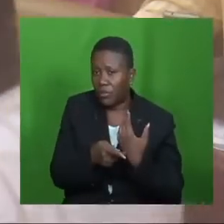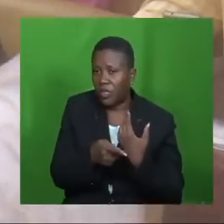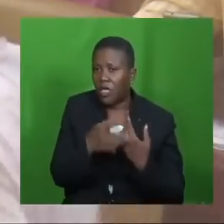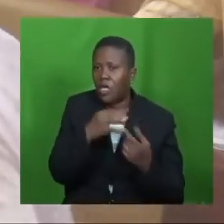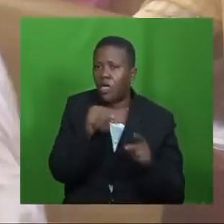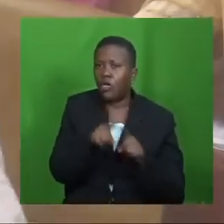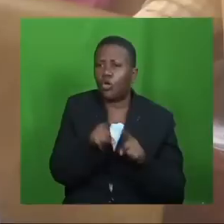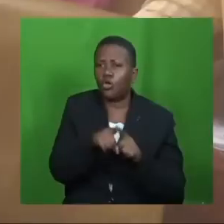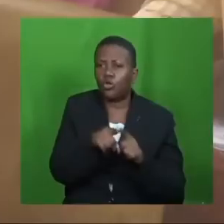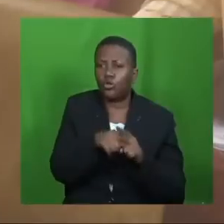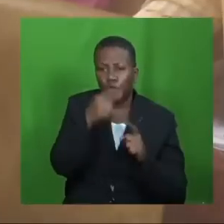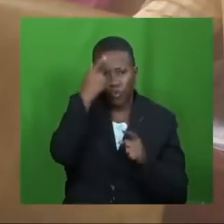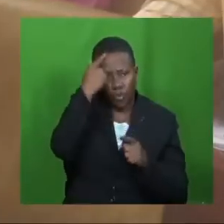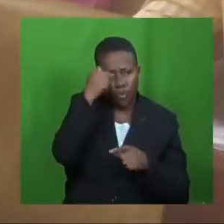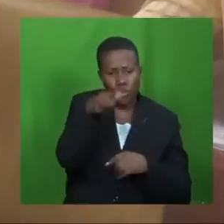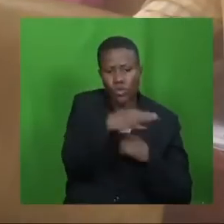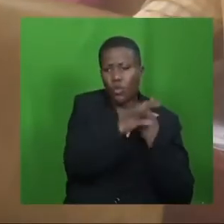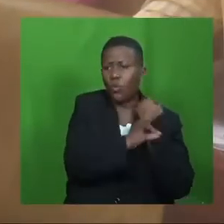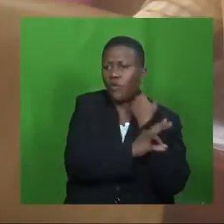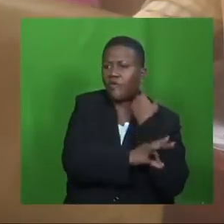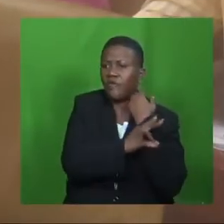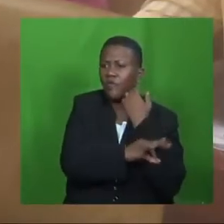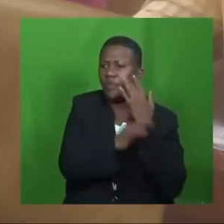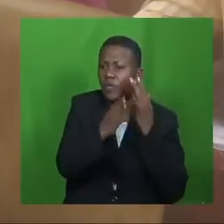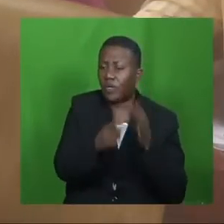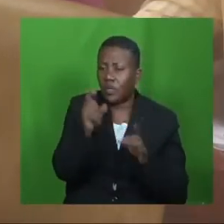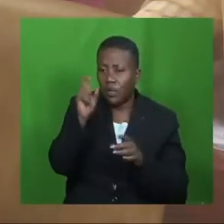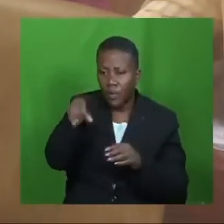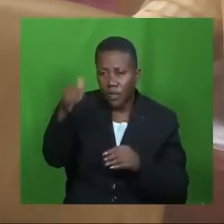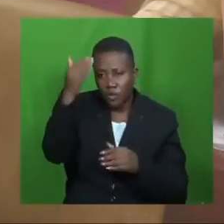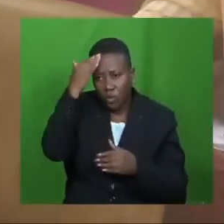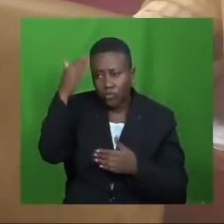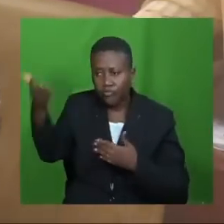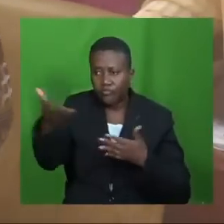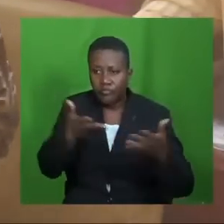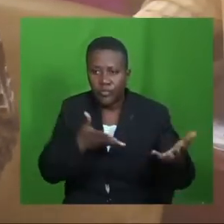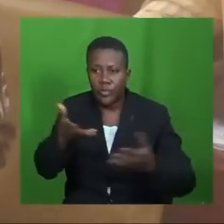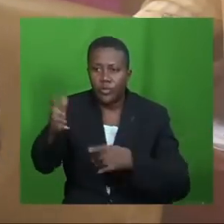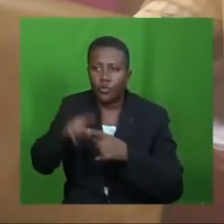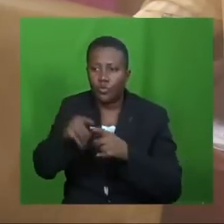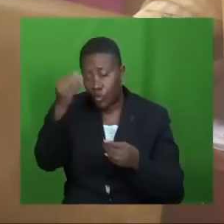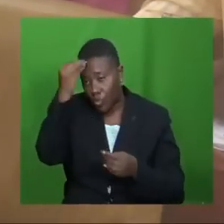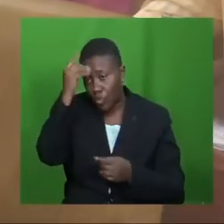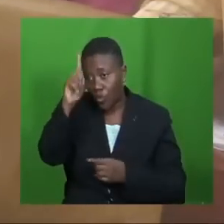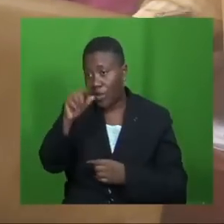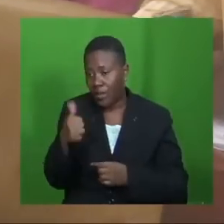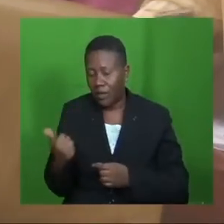the more, I'm sure they'll be able to do better going forward and so on. Mr. Speaker,